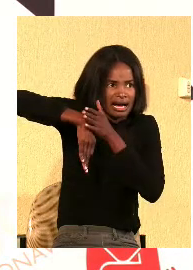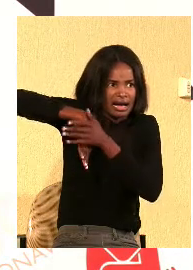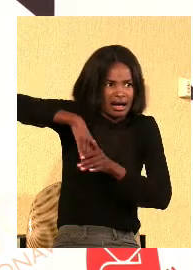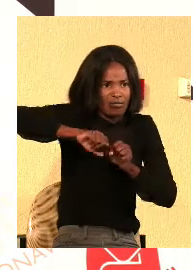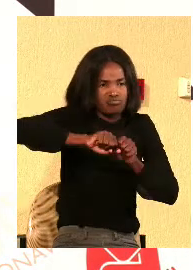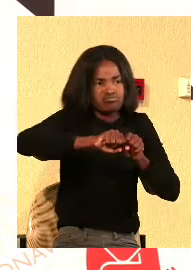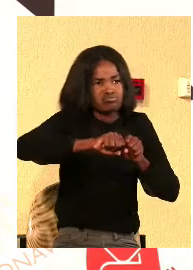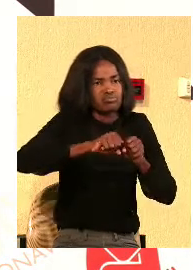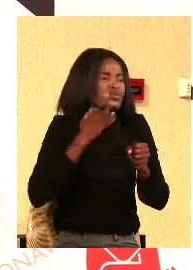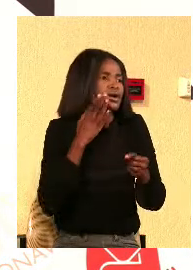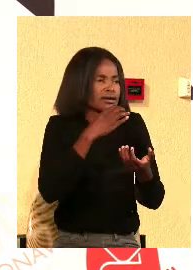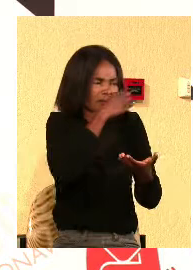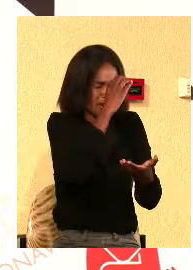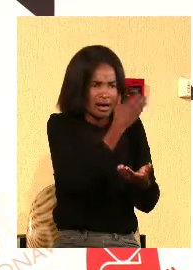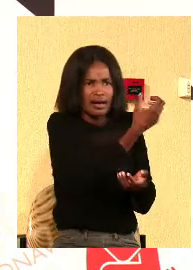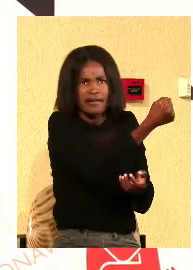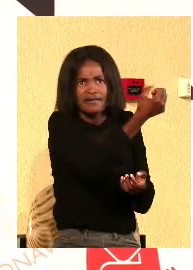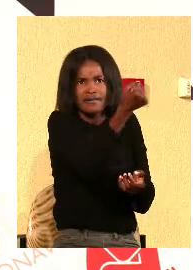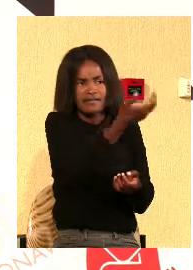effective? Yes,